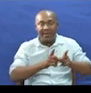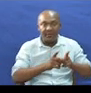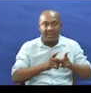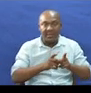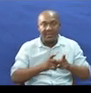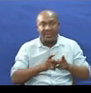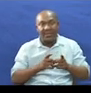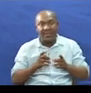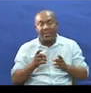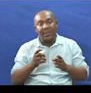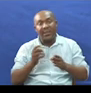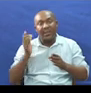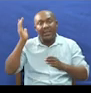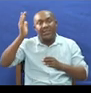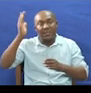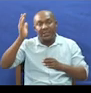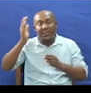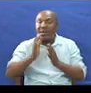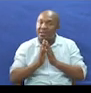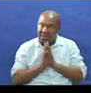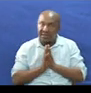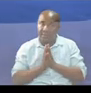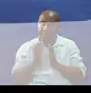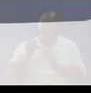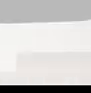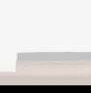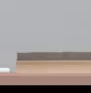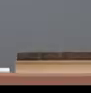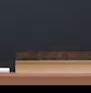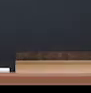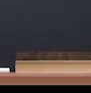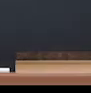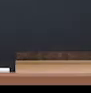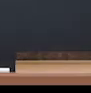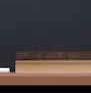Thank you for being together. Until next time, bye-bye.